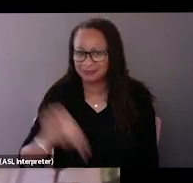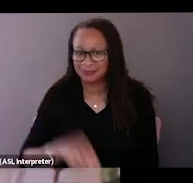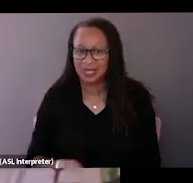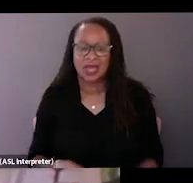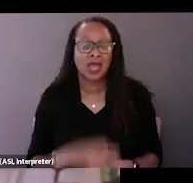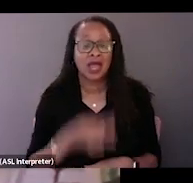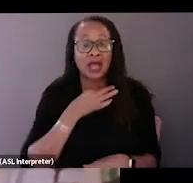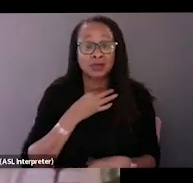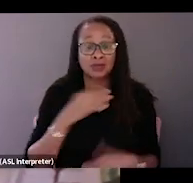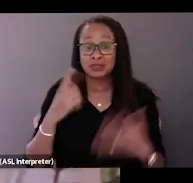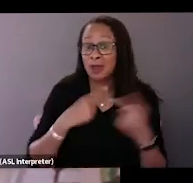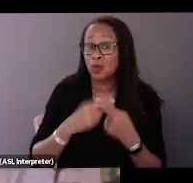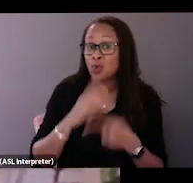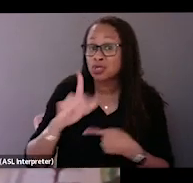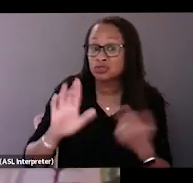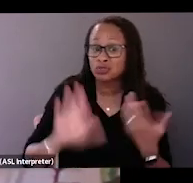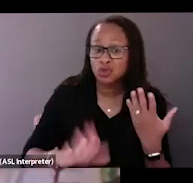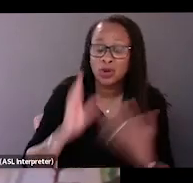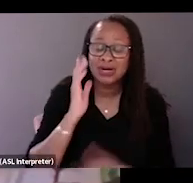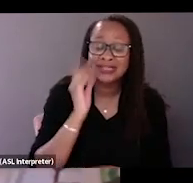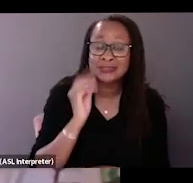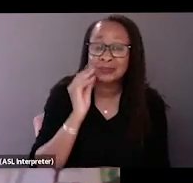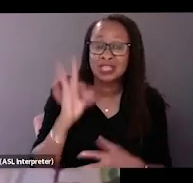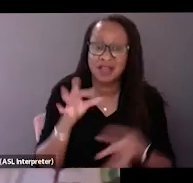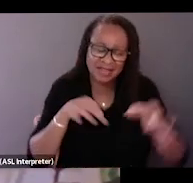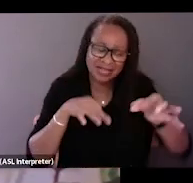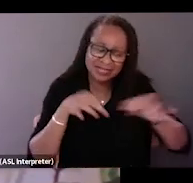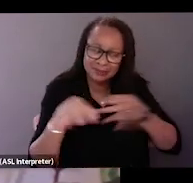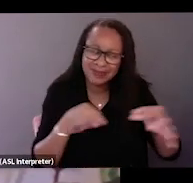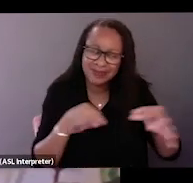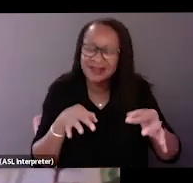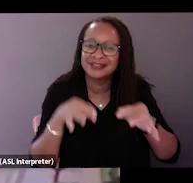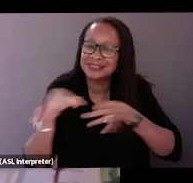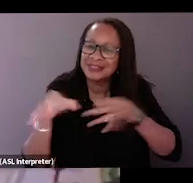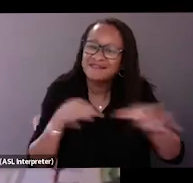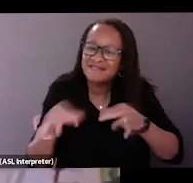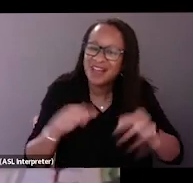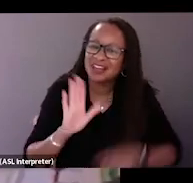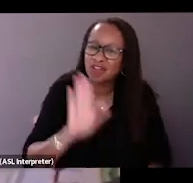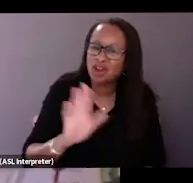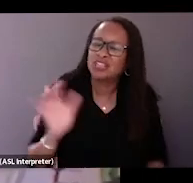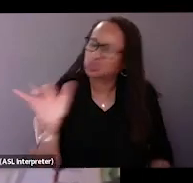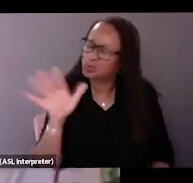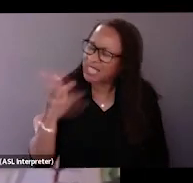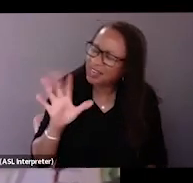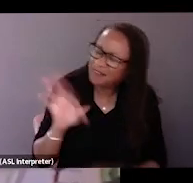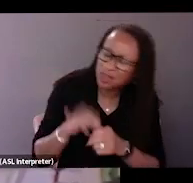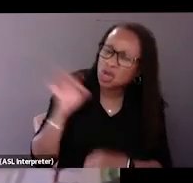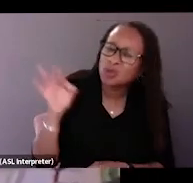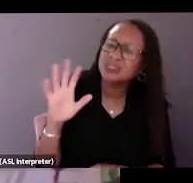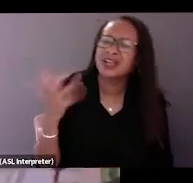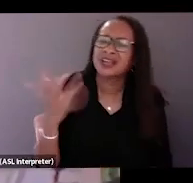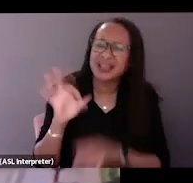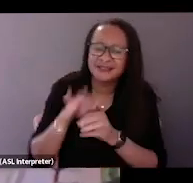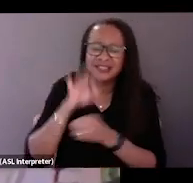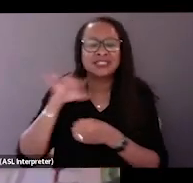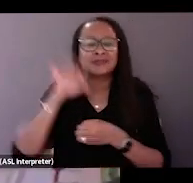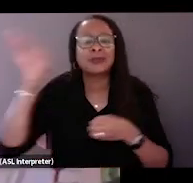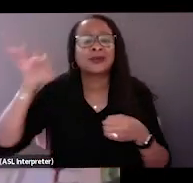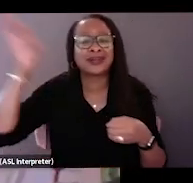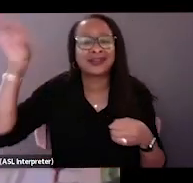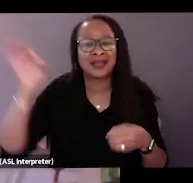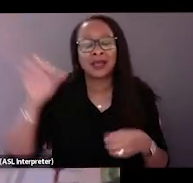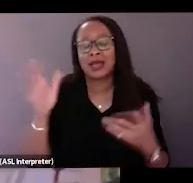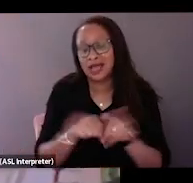your experience was of defining her. Like, she was kind of a ghost. She was sort of a spirit in your telling of the